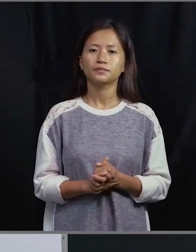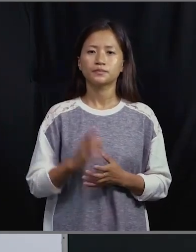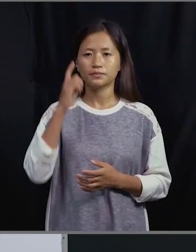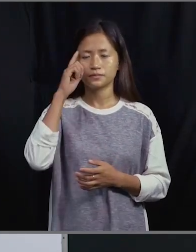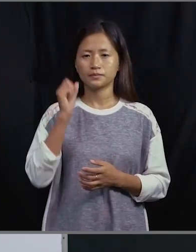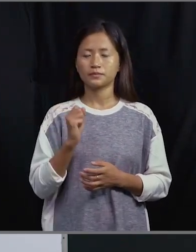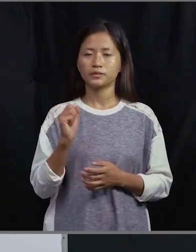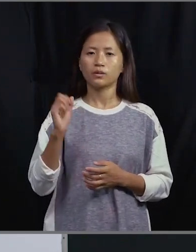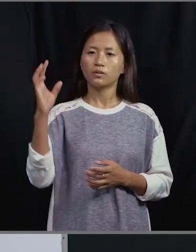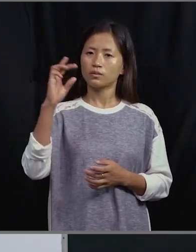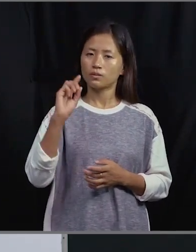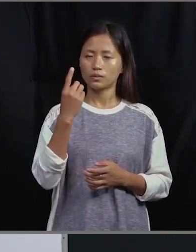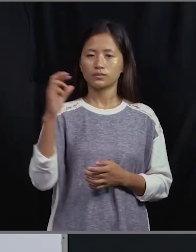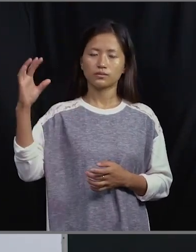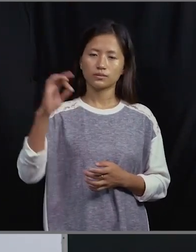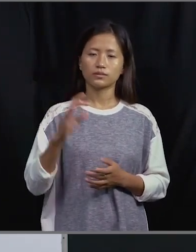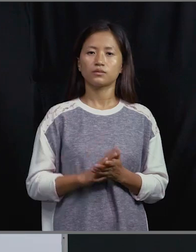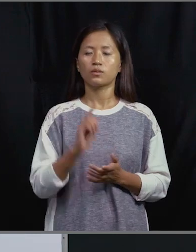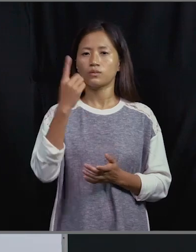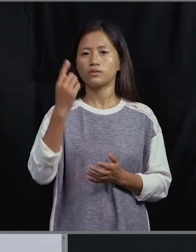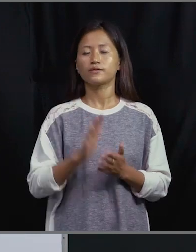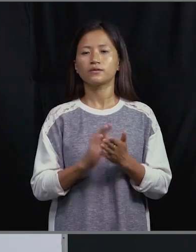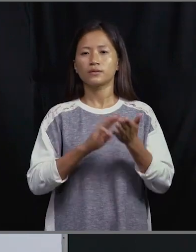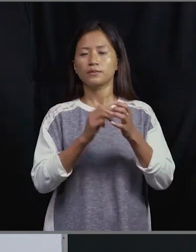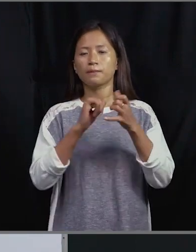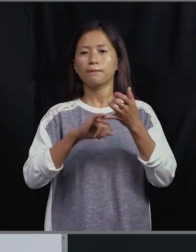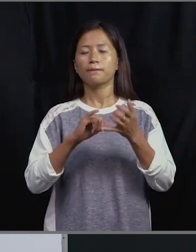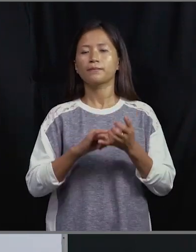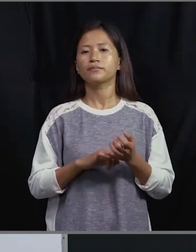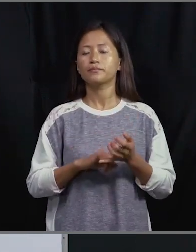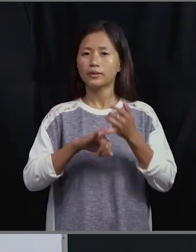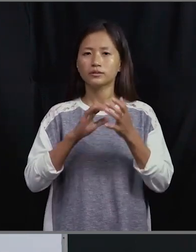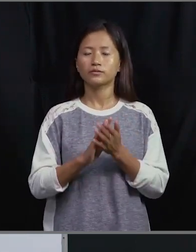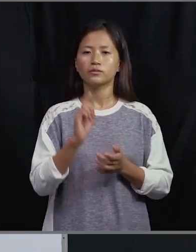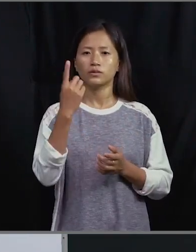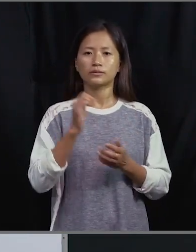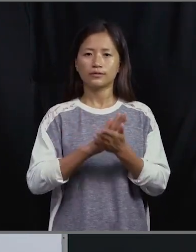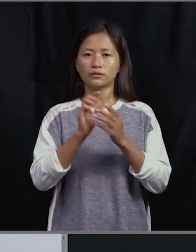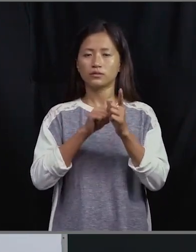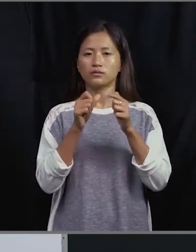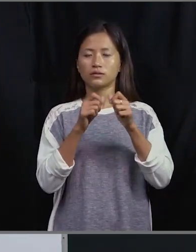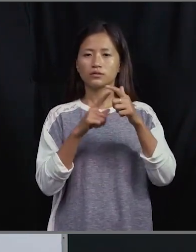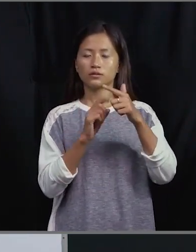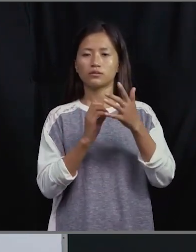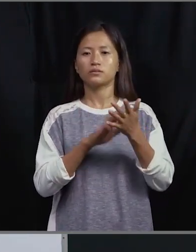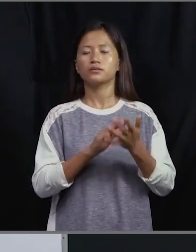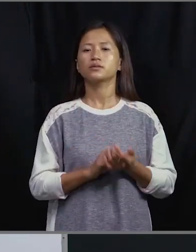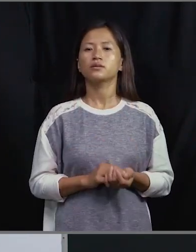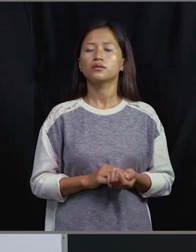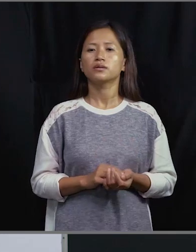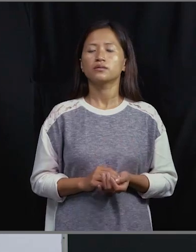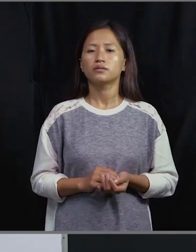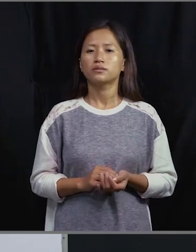Remember that once again, I'm using 1 for the mass of 1 hydrogen atom. So for 1 molecule of